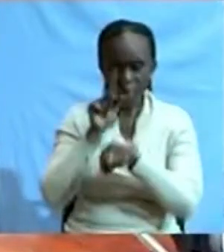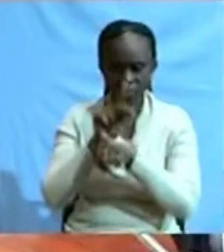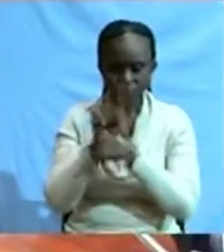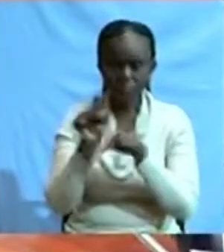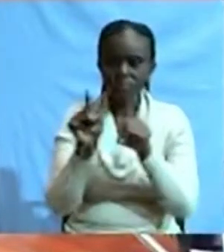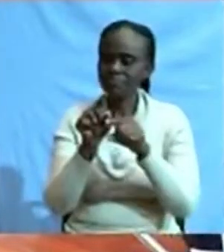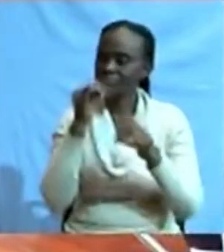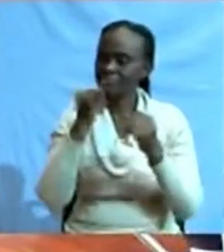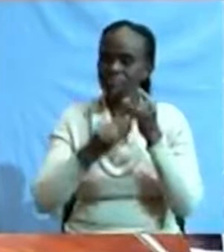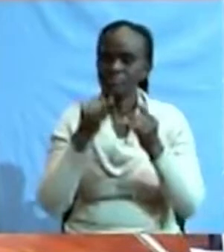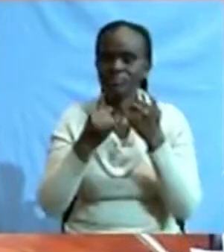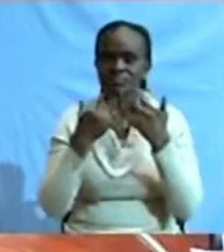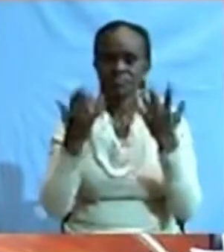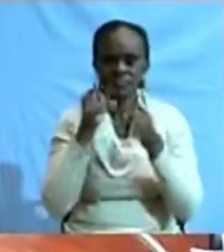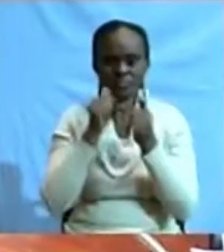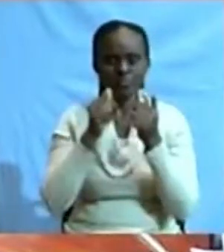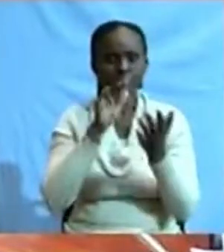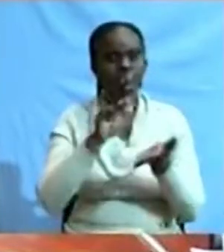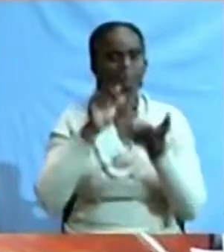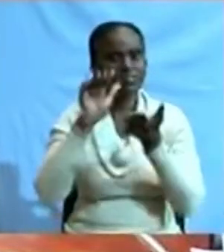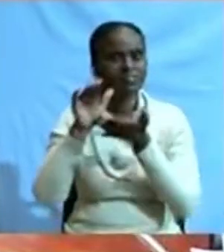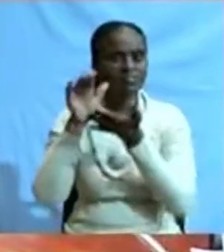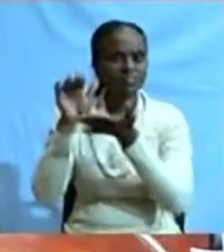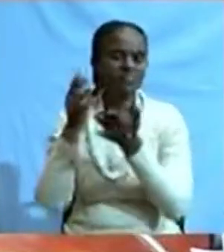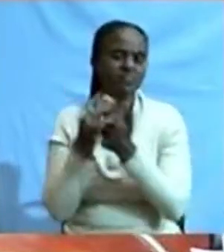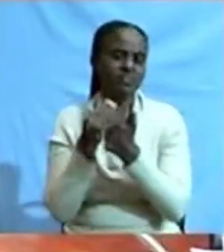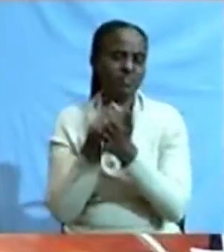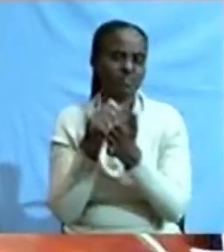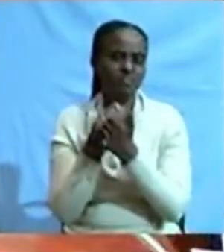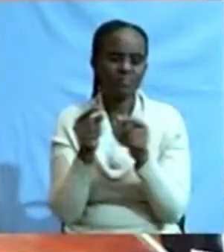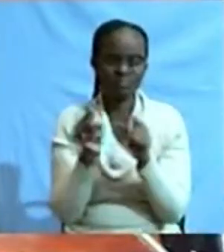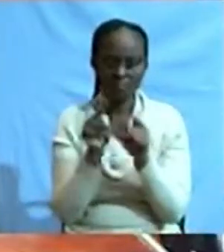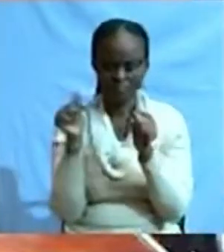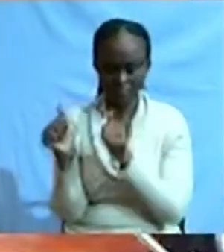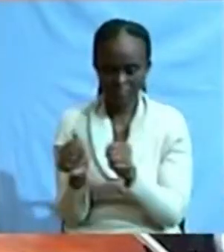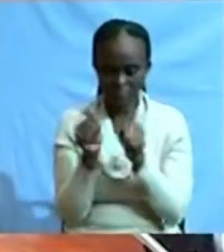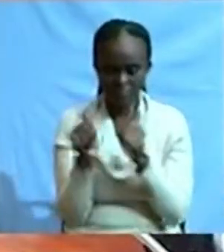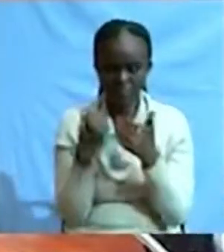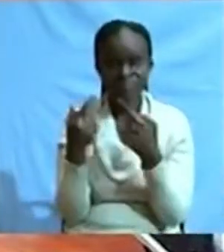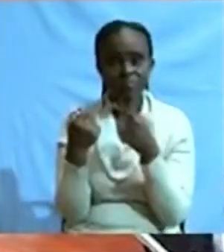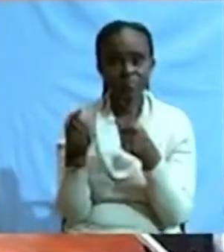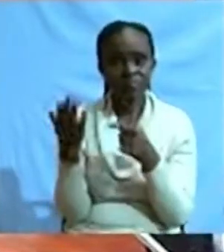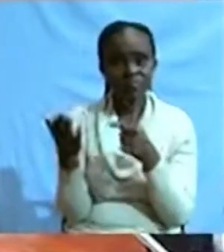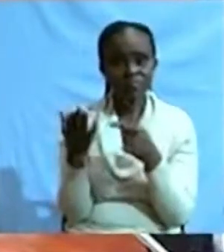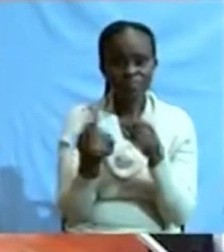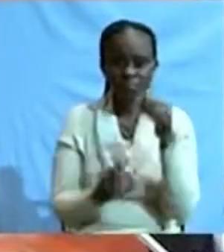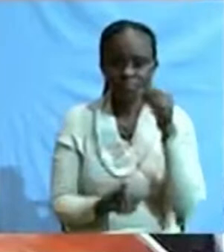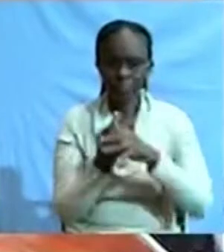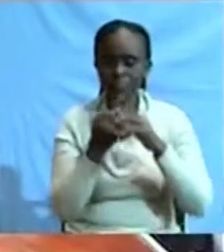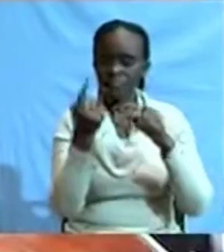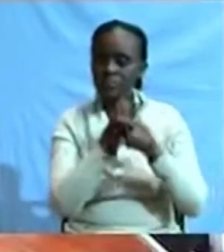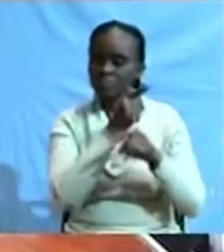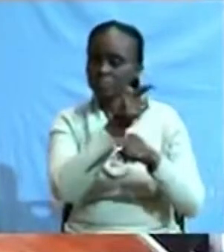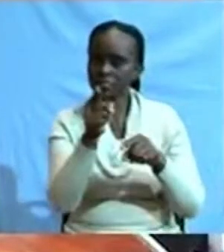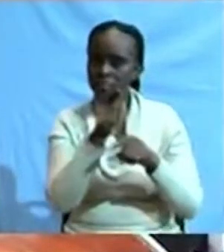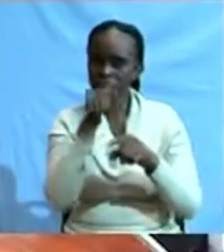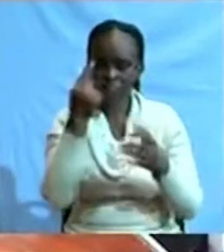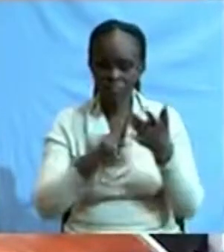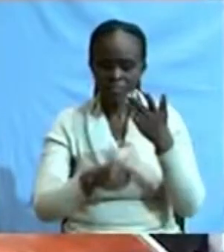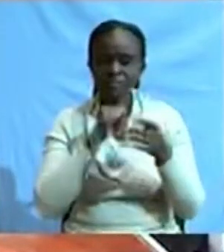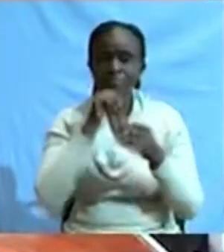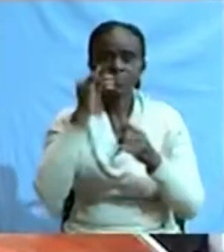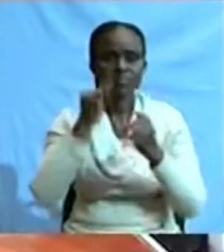not be completed with the allocated funds. The action taken, arising from the incomplete status